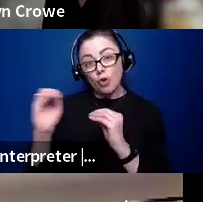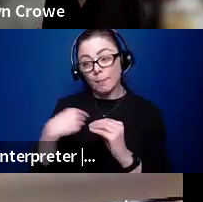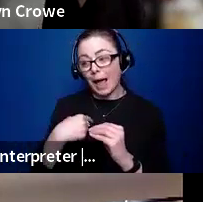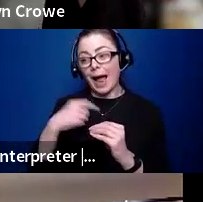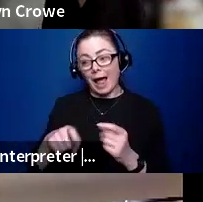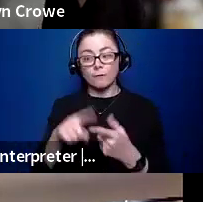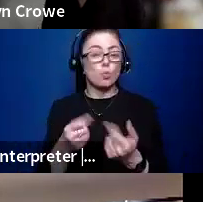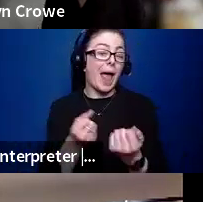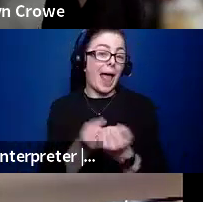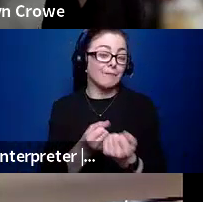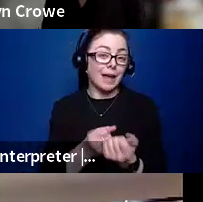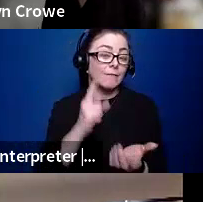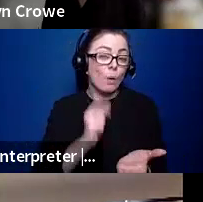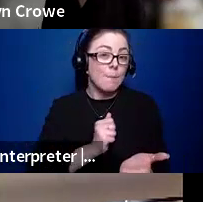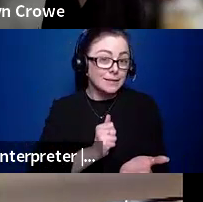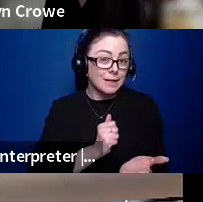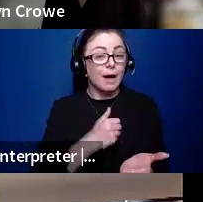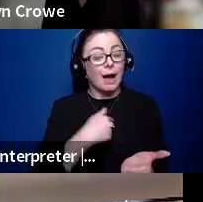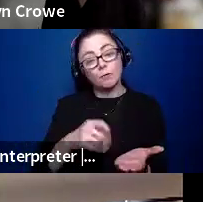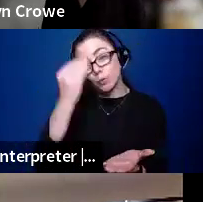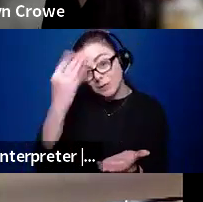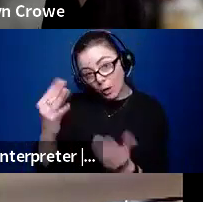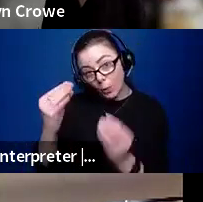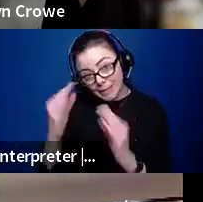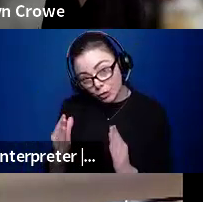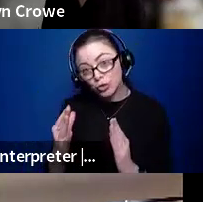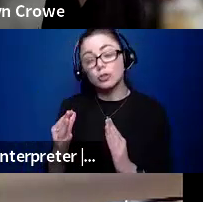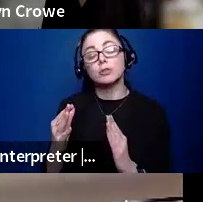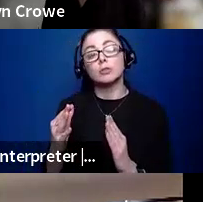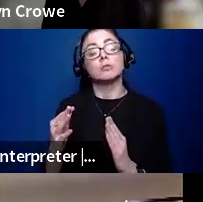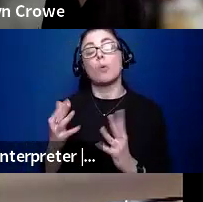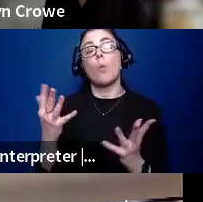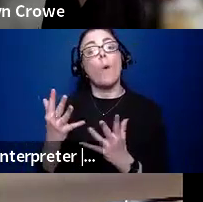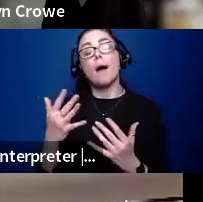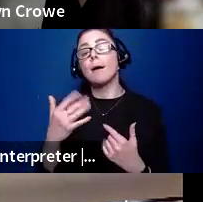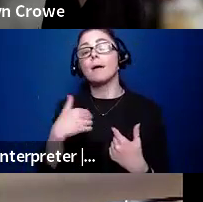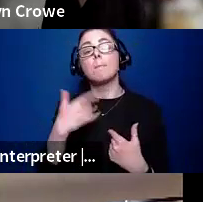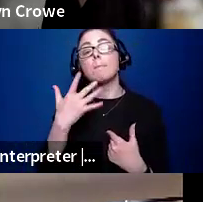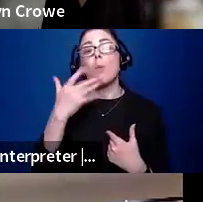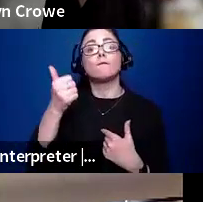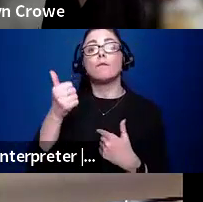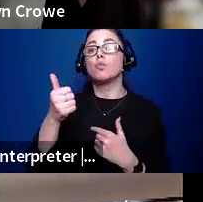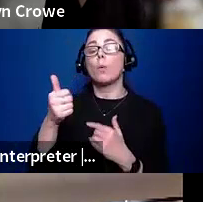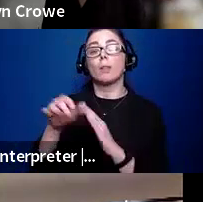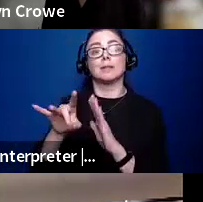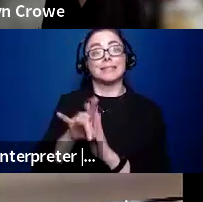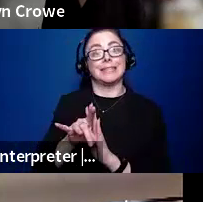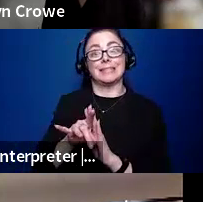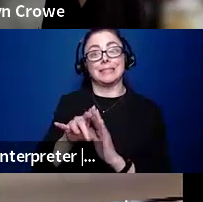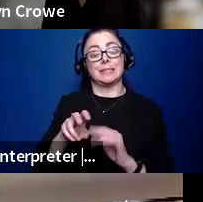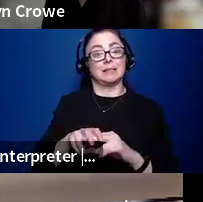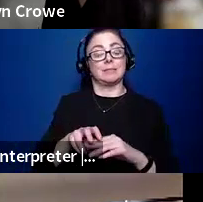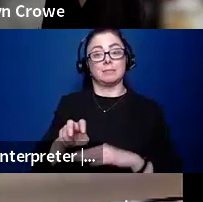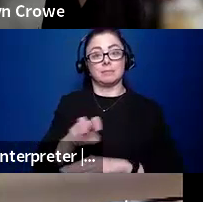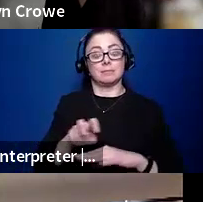to advocate for myself and not only tell the teachers that this is what preferential seating is, but